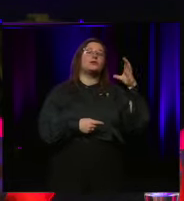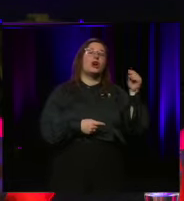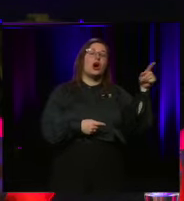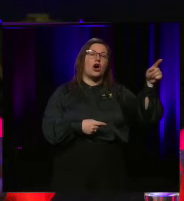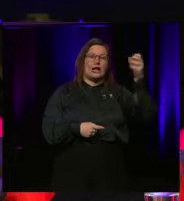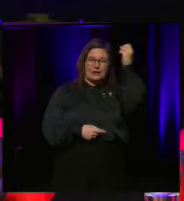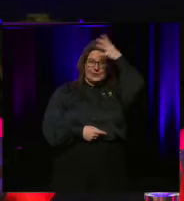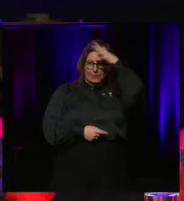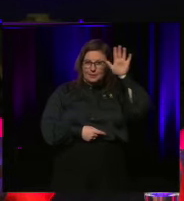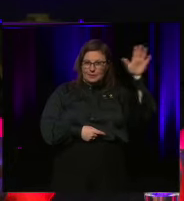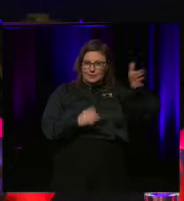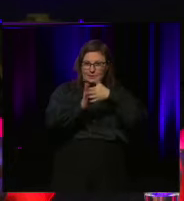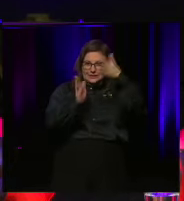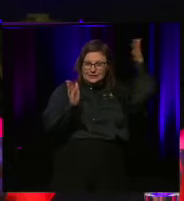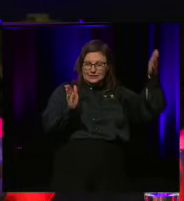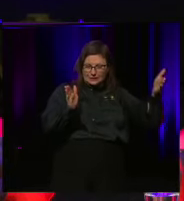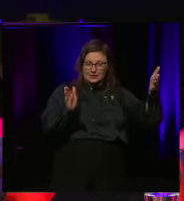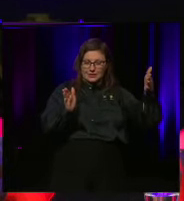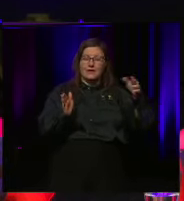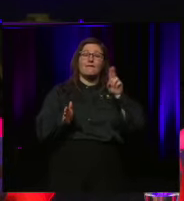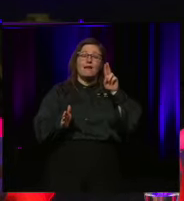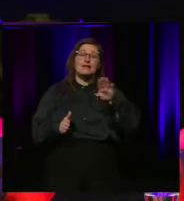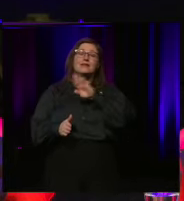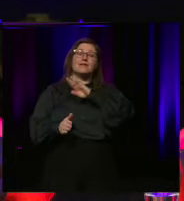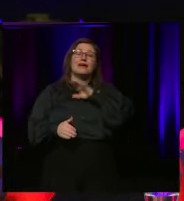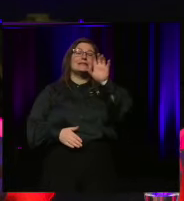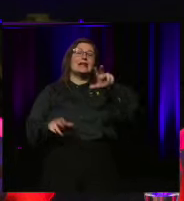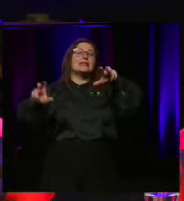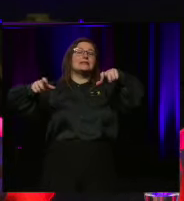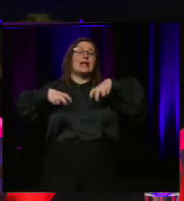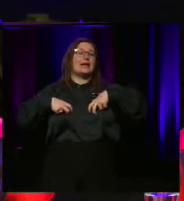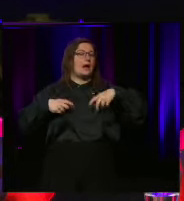Trump regime, where you had actually public servants who opposed